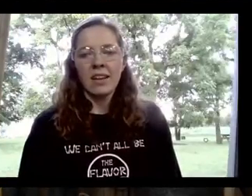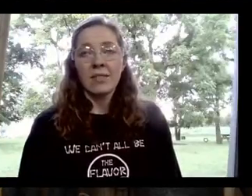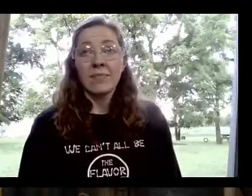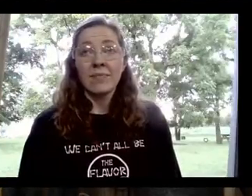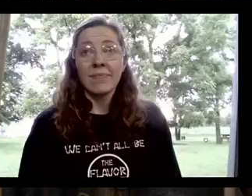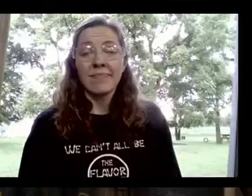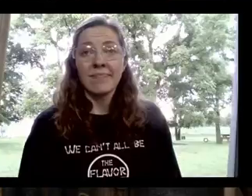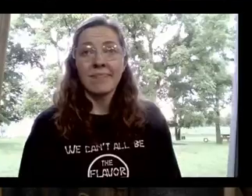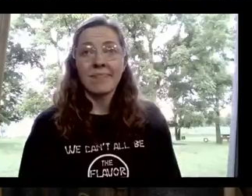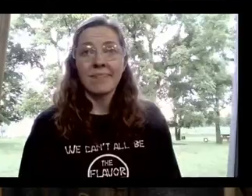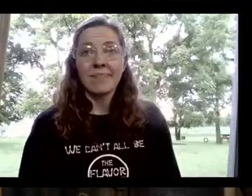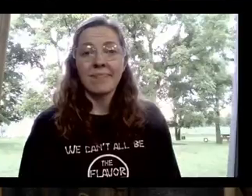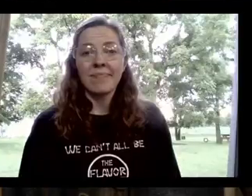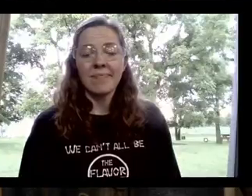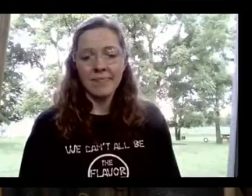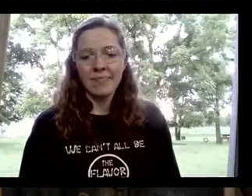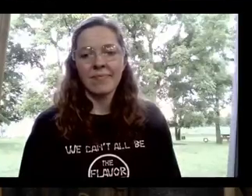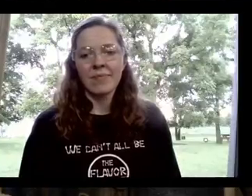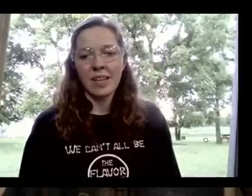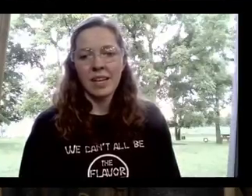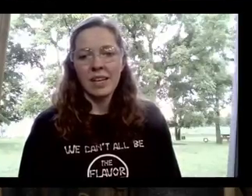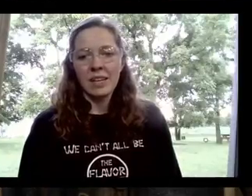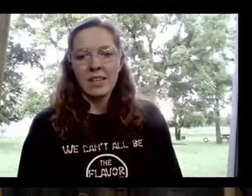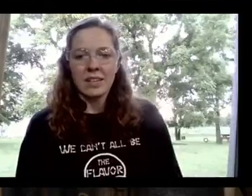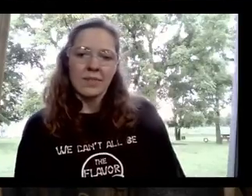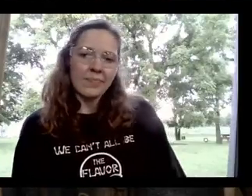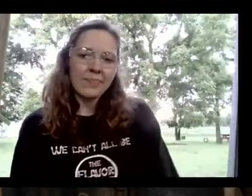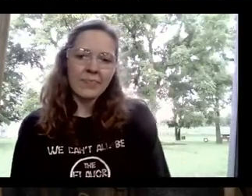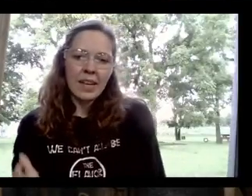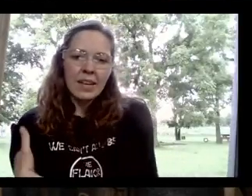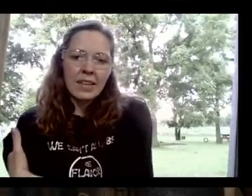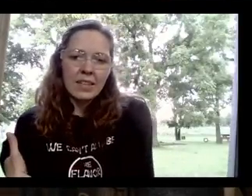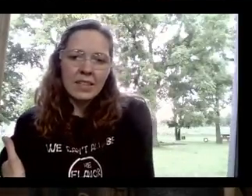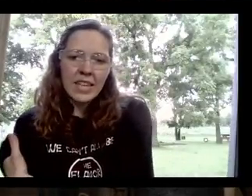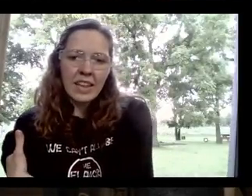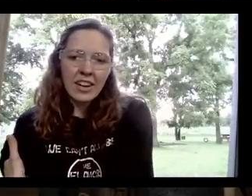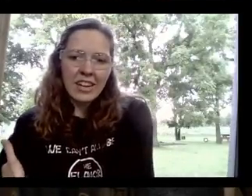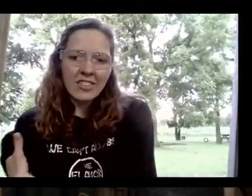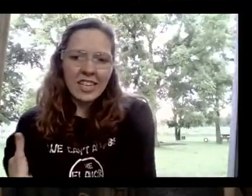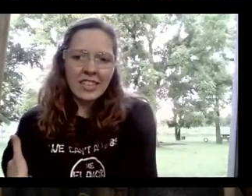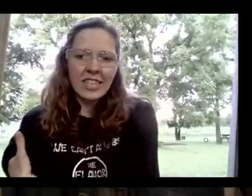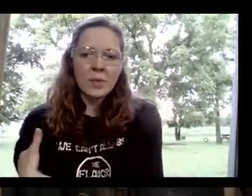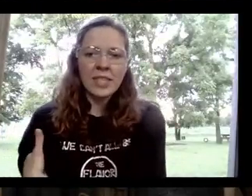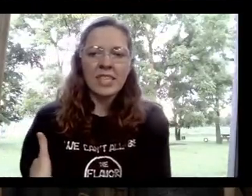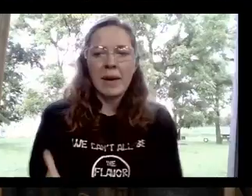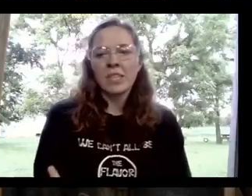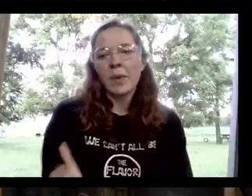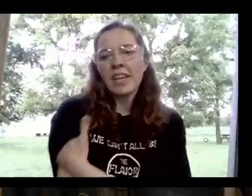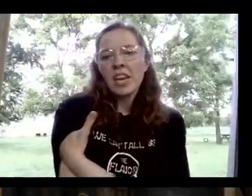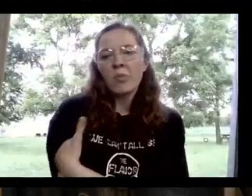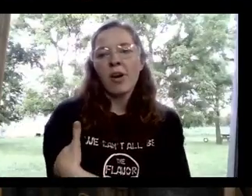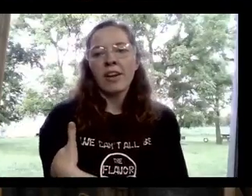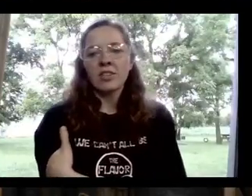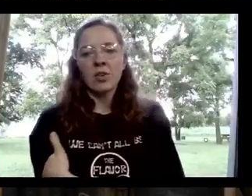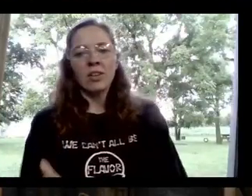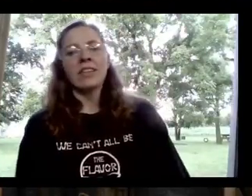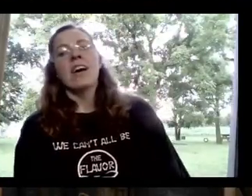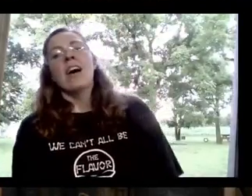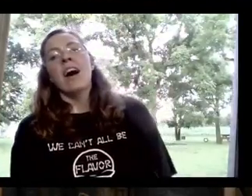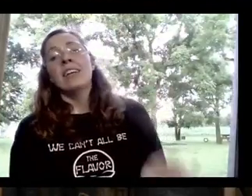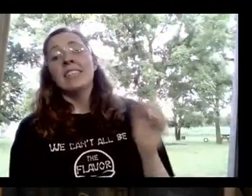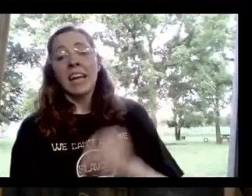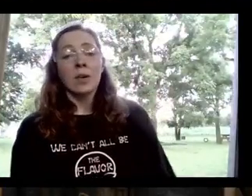Or the early predecessor, I should say, to mild steel. Good. Tyler Anderson says, what's the best way to get your product